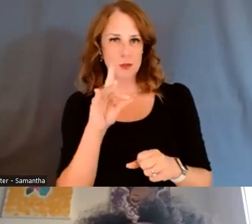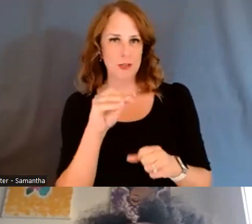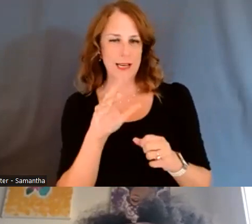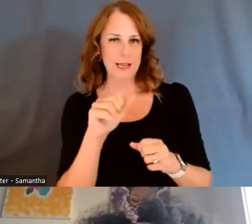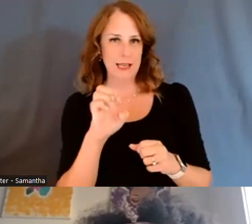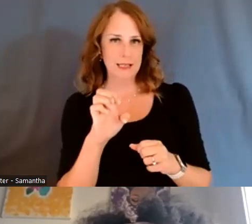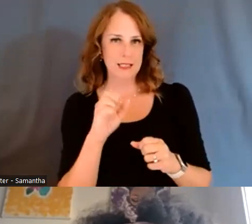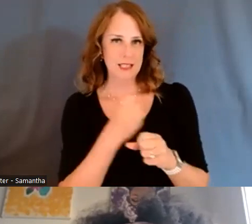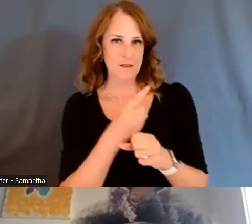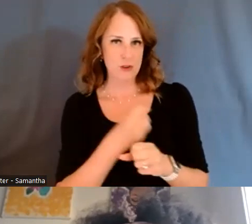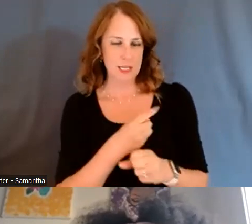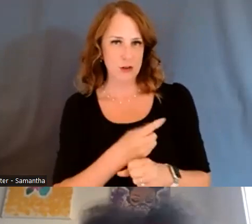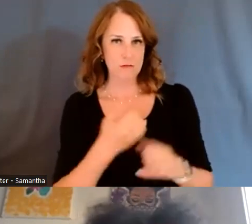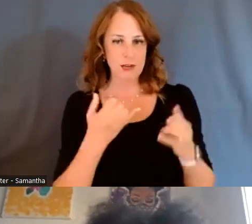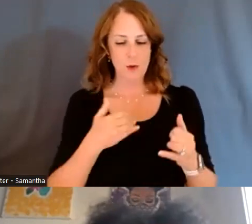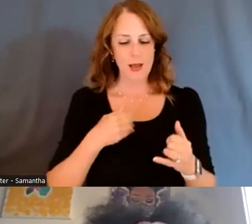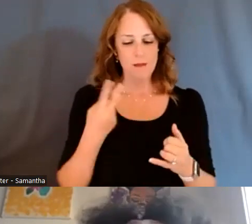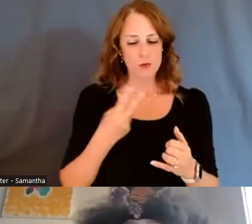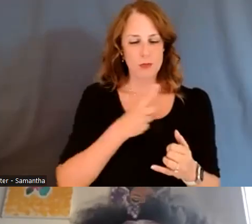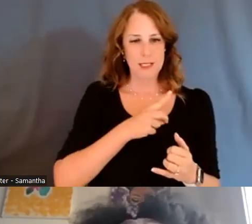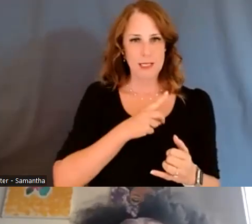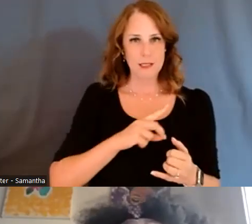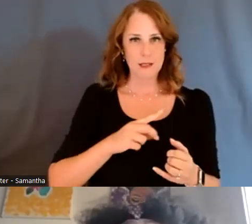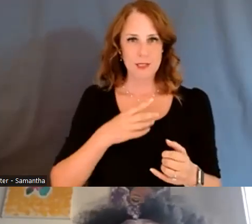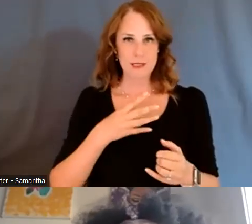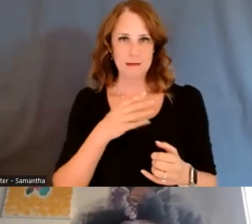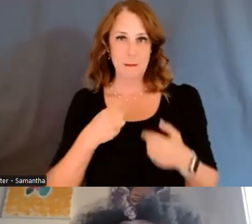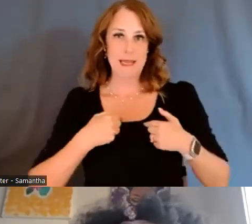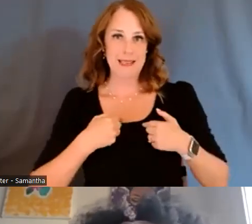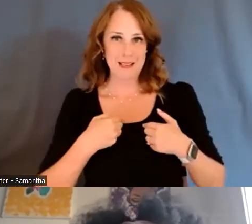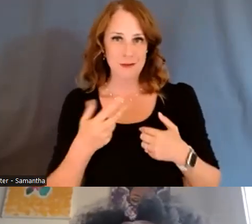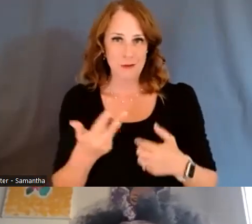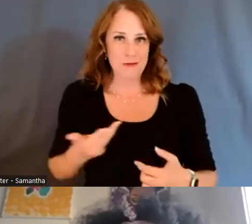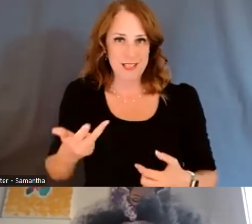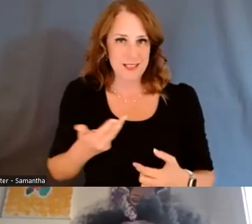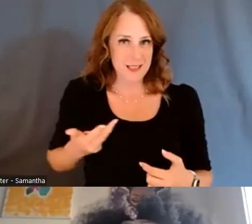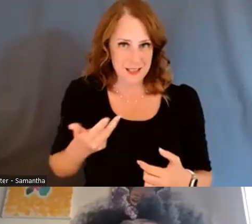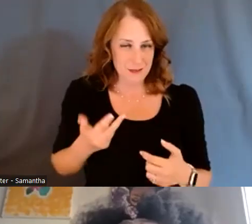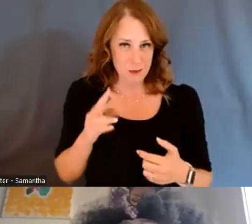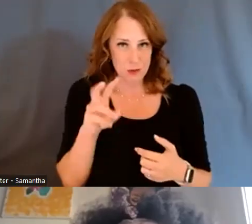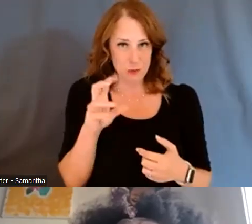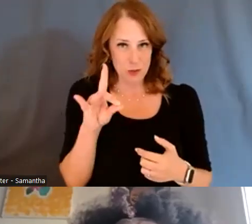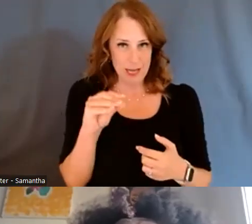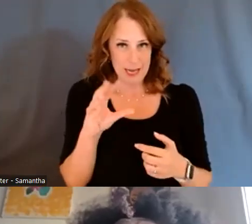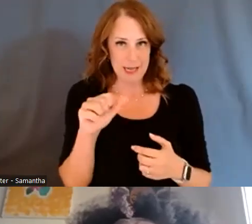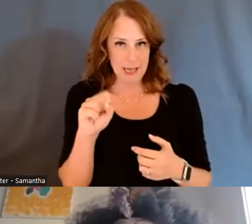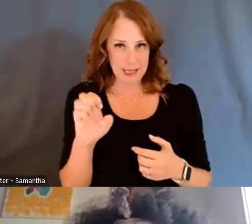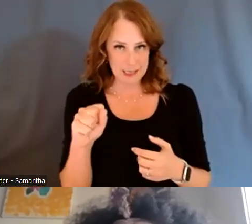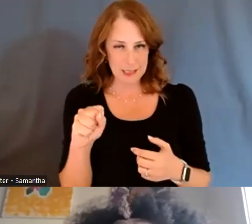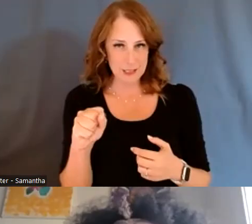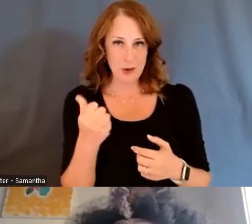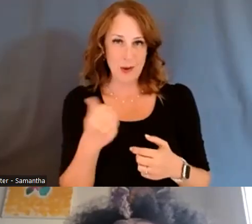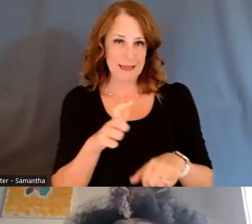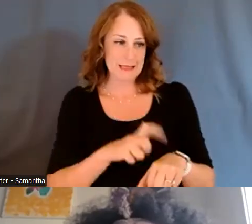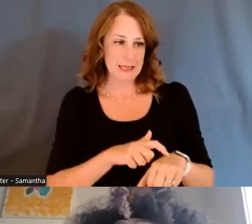currently have 2 detectives and myself. So the reality is that at any given